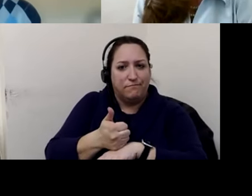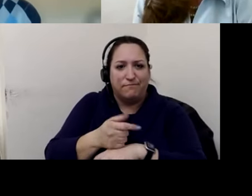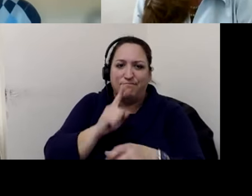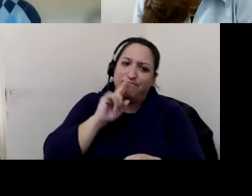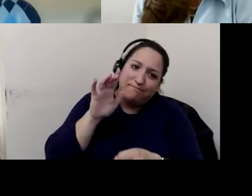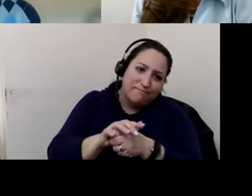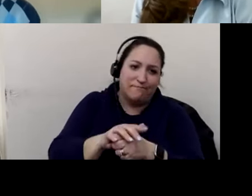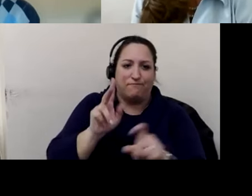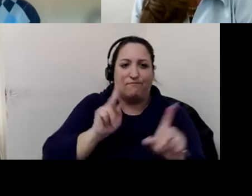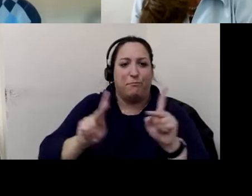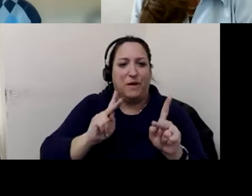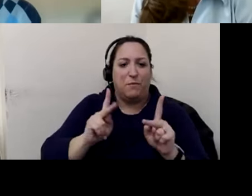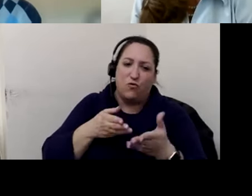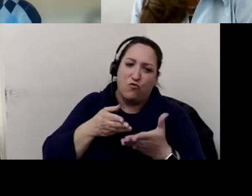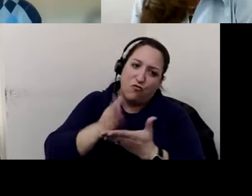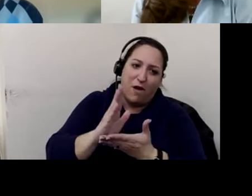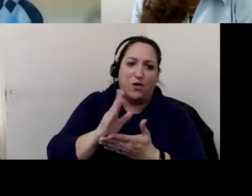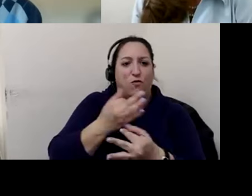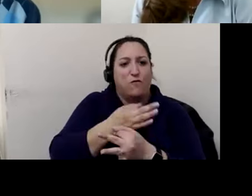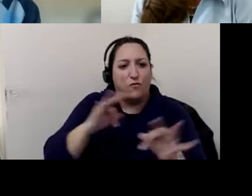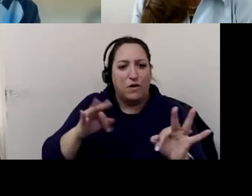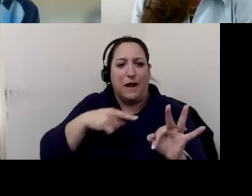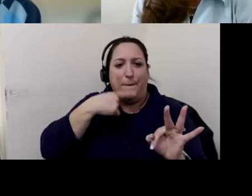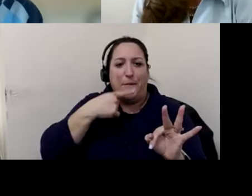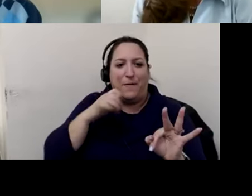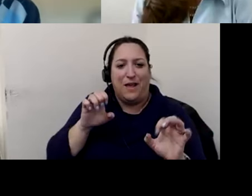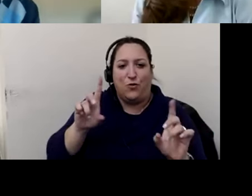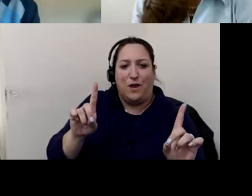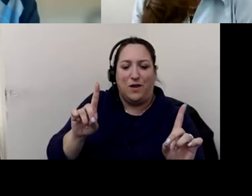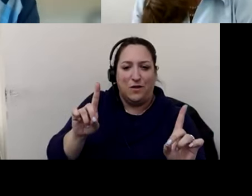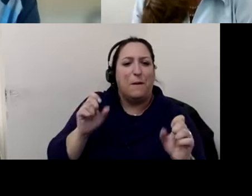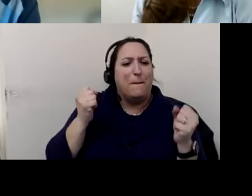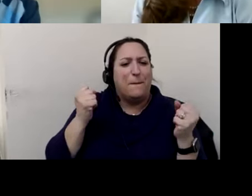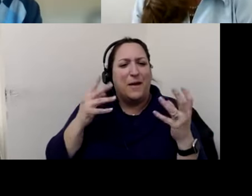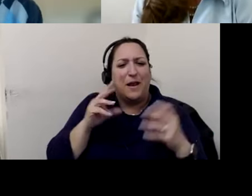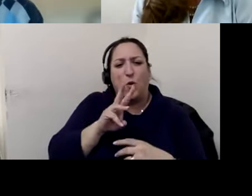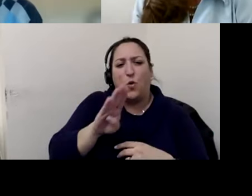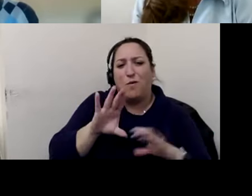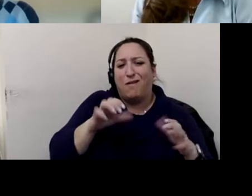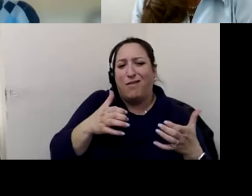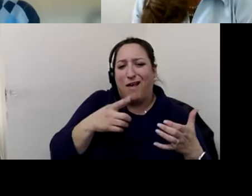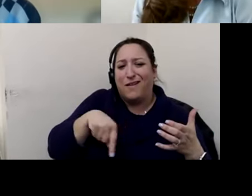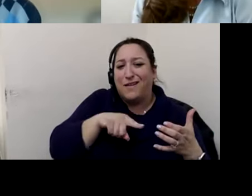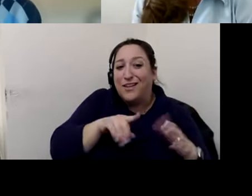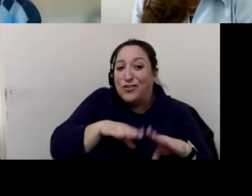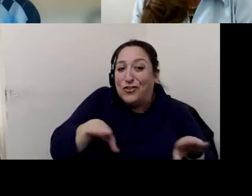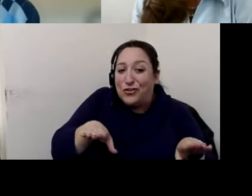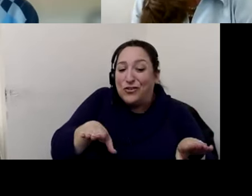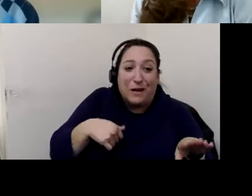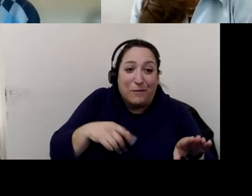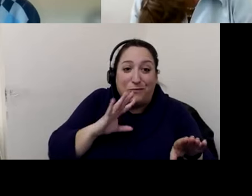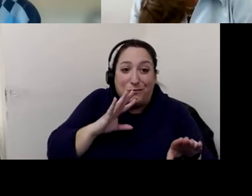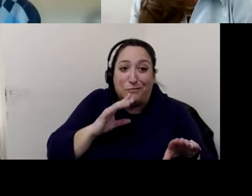guaranteed people the right to a free public education. Many of the Willowbrook class children, and I'm